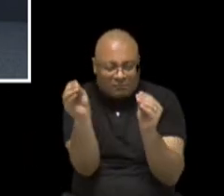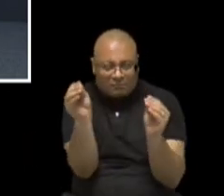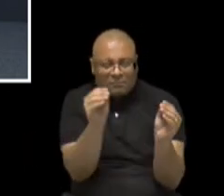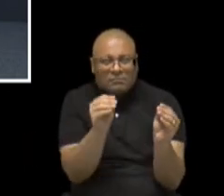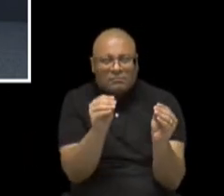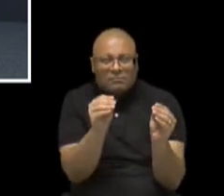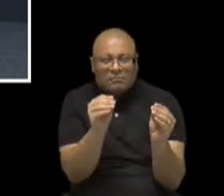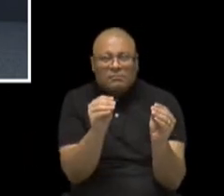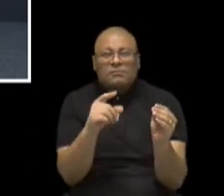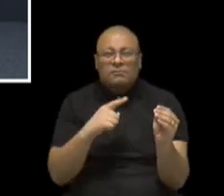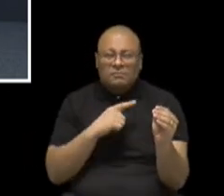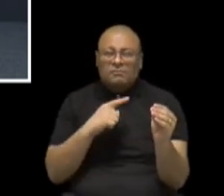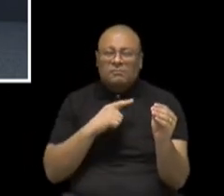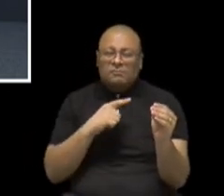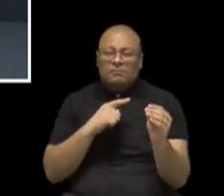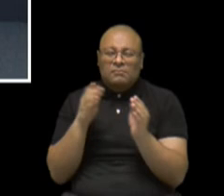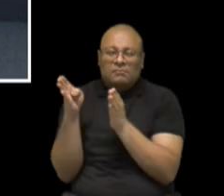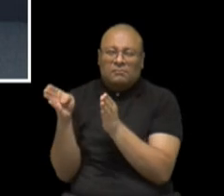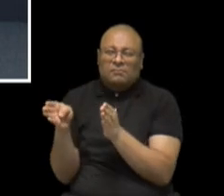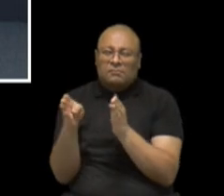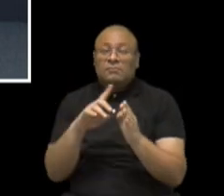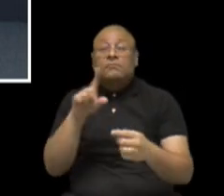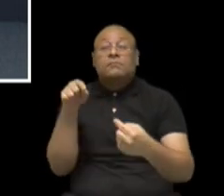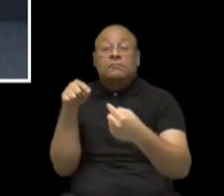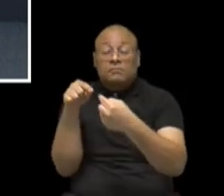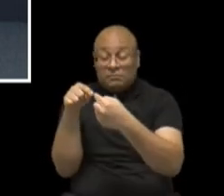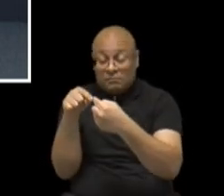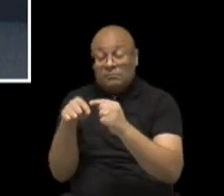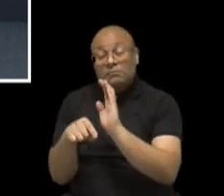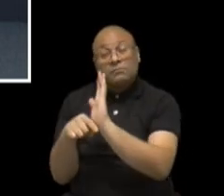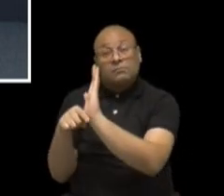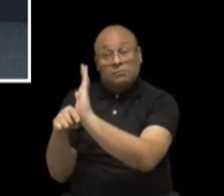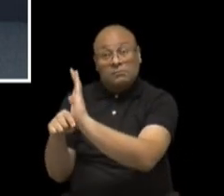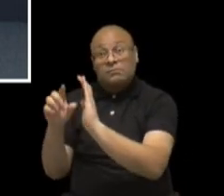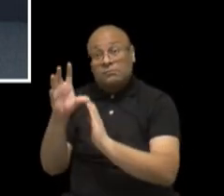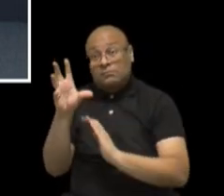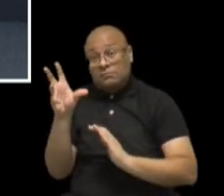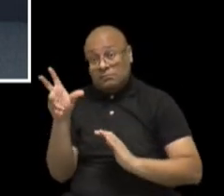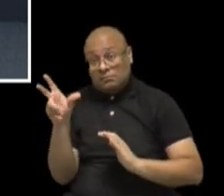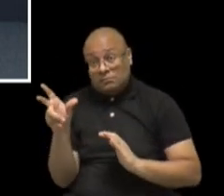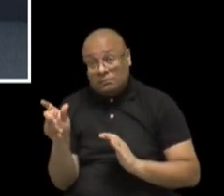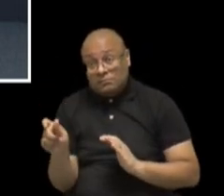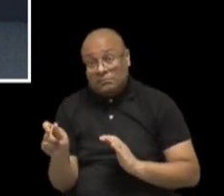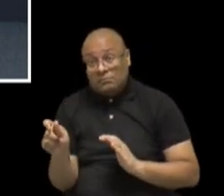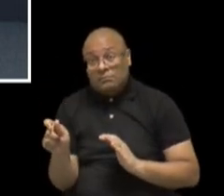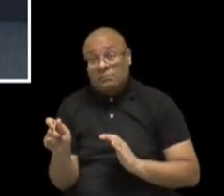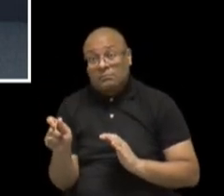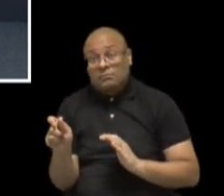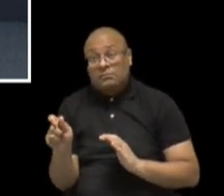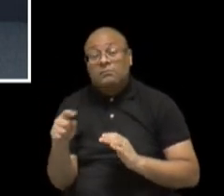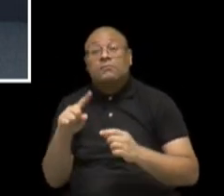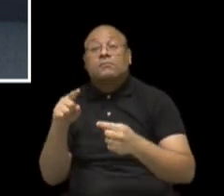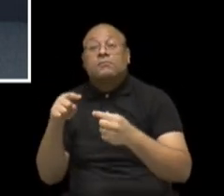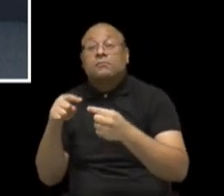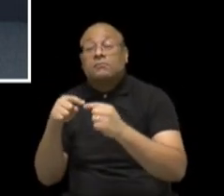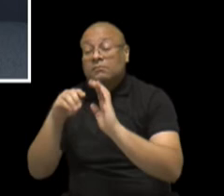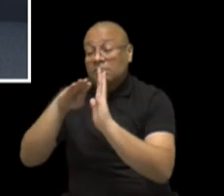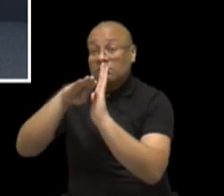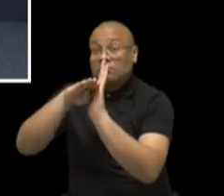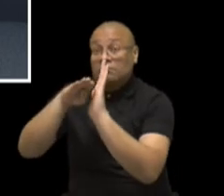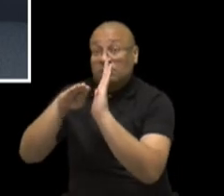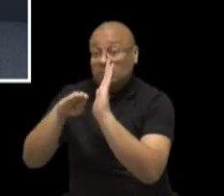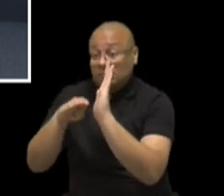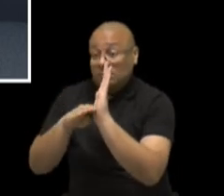And then a little part of the profits go to all Africa, but that was not the main goal with this project. The main goal